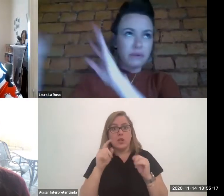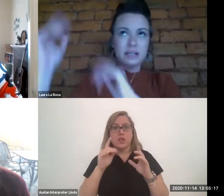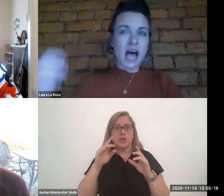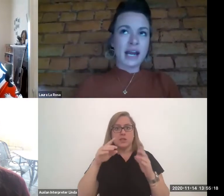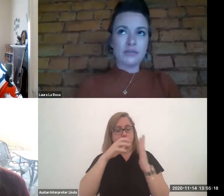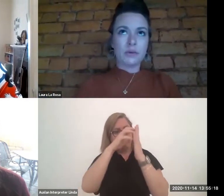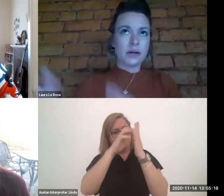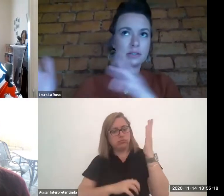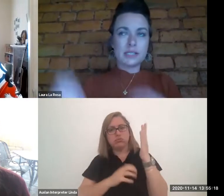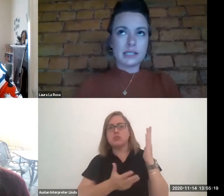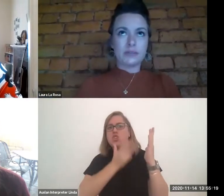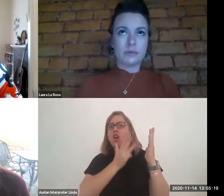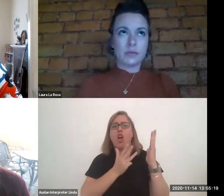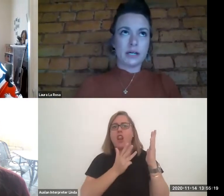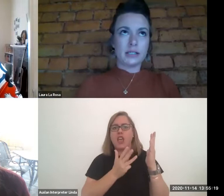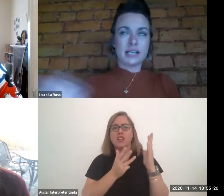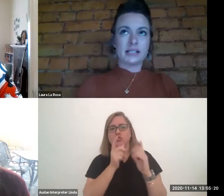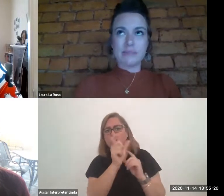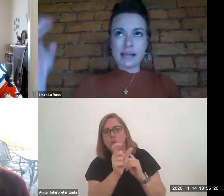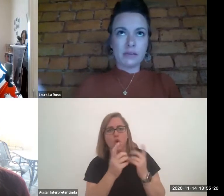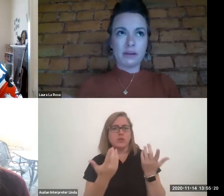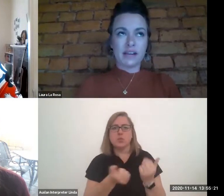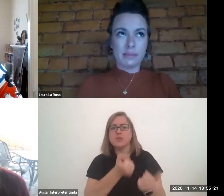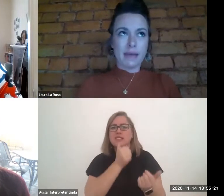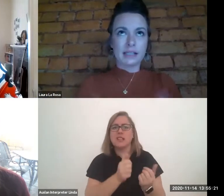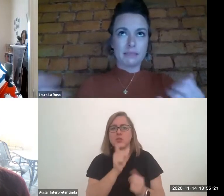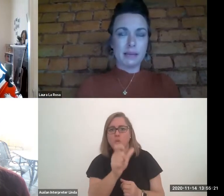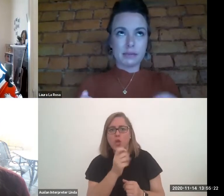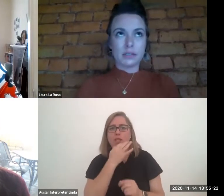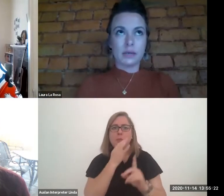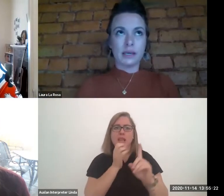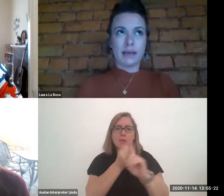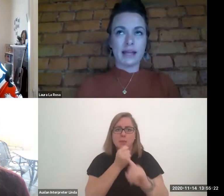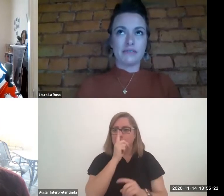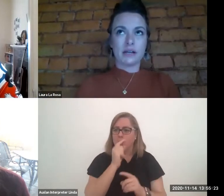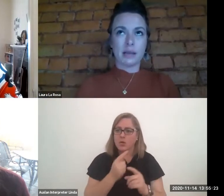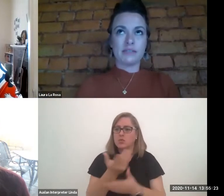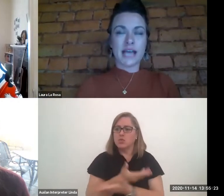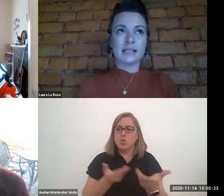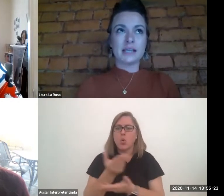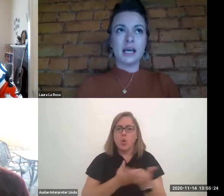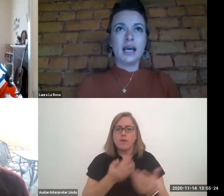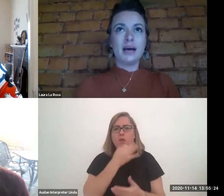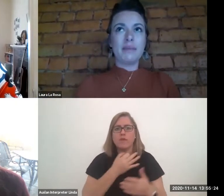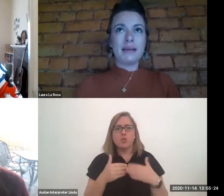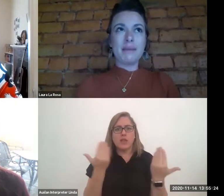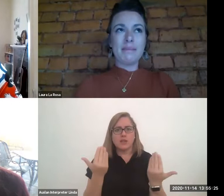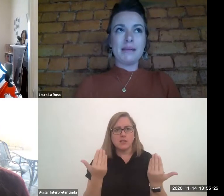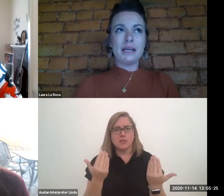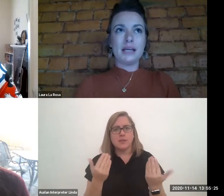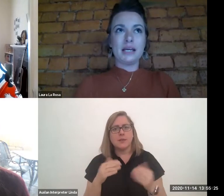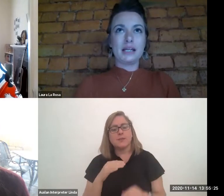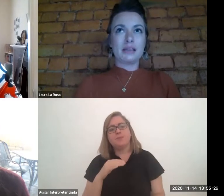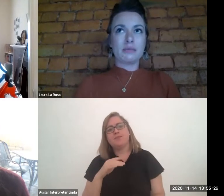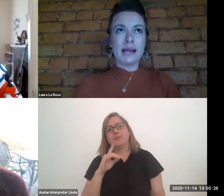you've written 900 words or 600 words, and it's made a little bit of an impact and people are talking about that for a couple of days. Mm-hmm. But there might